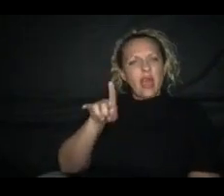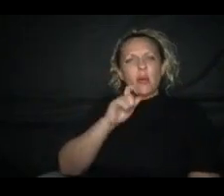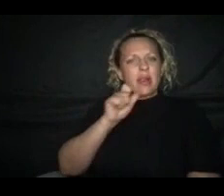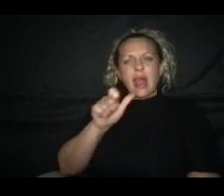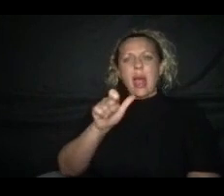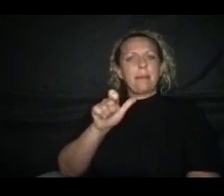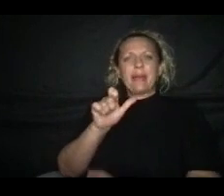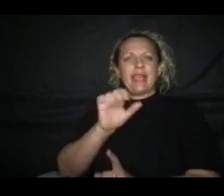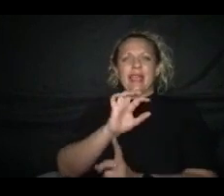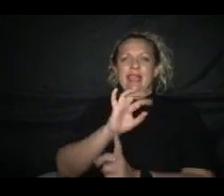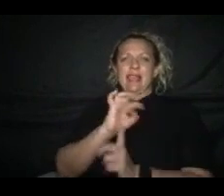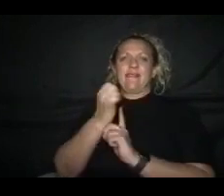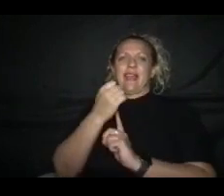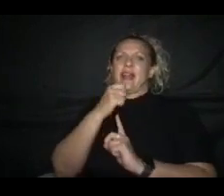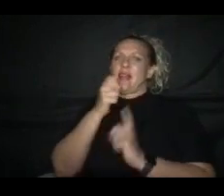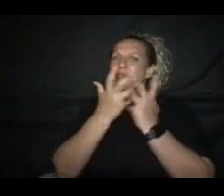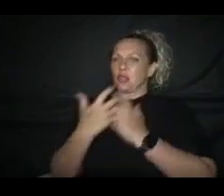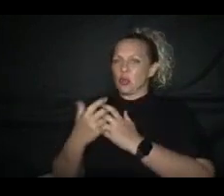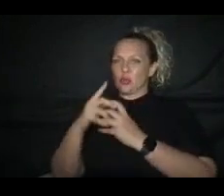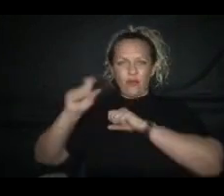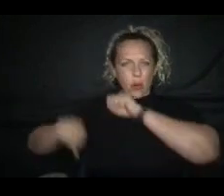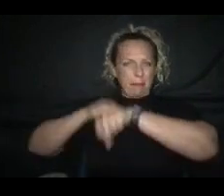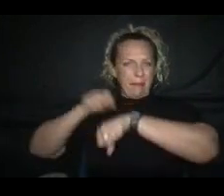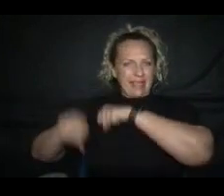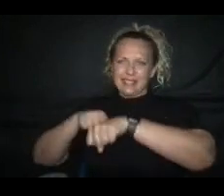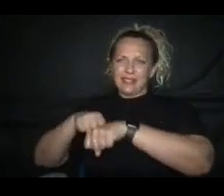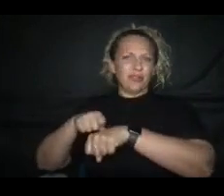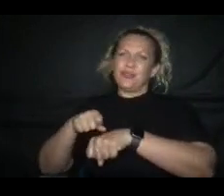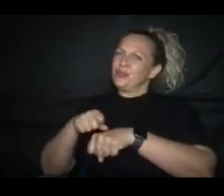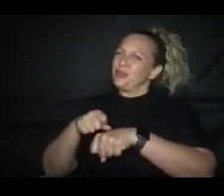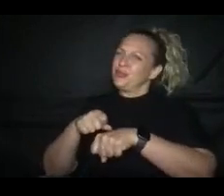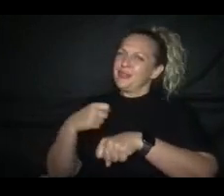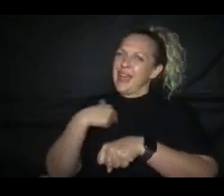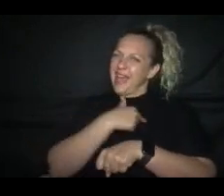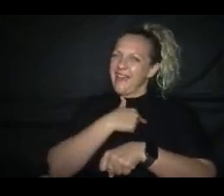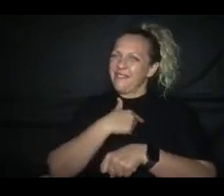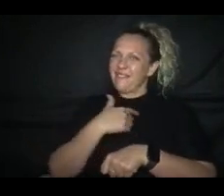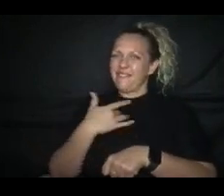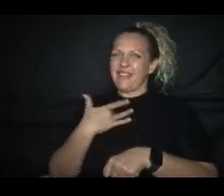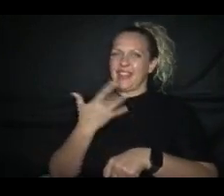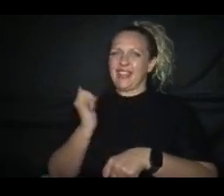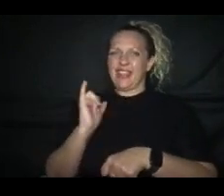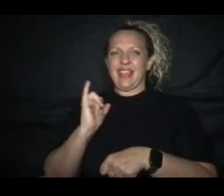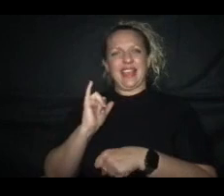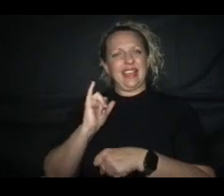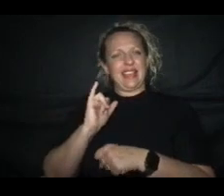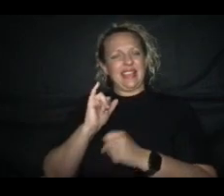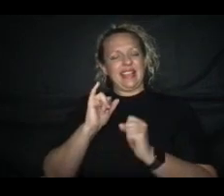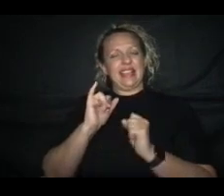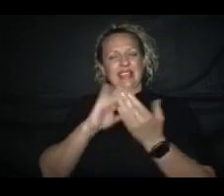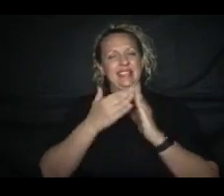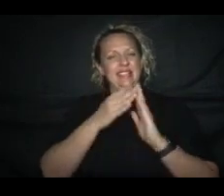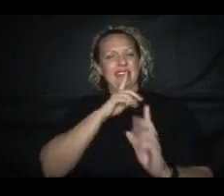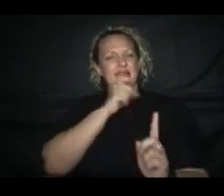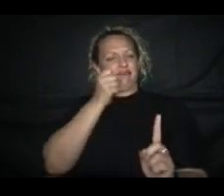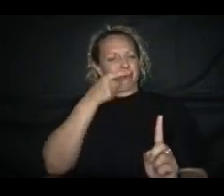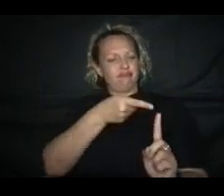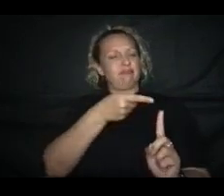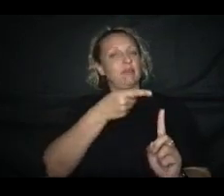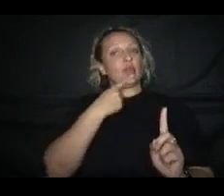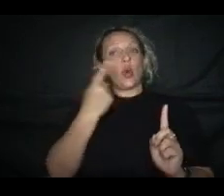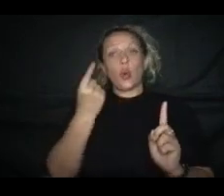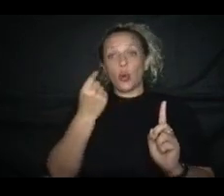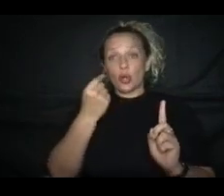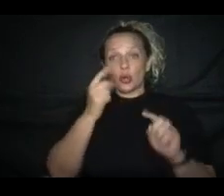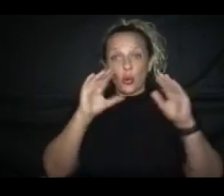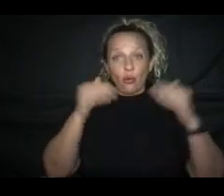that's conducive for bicycles, and would not be something that would be targeted by the city. The target would be to lower the speed limit on that